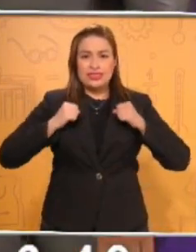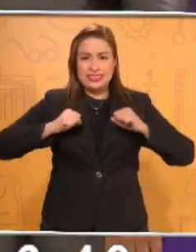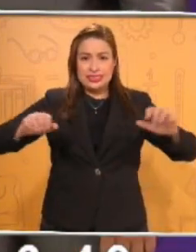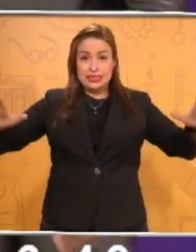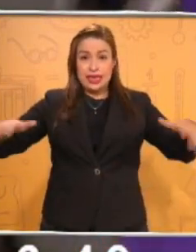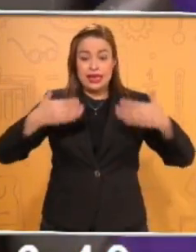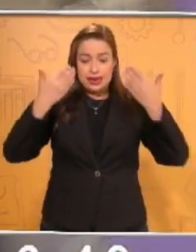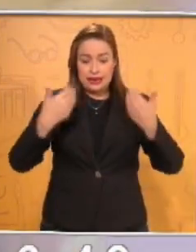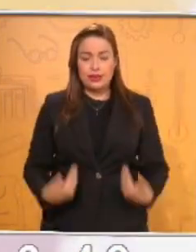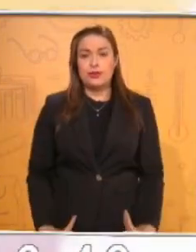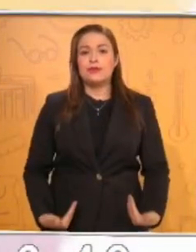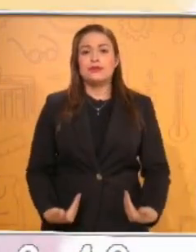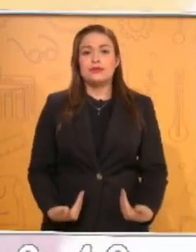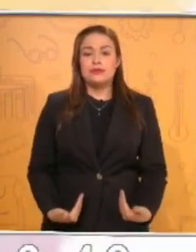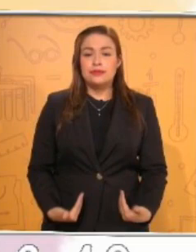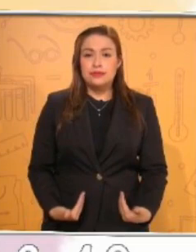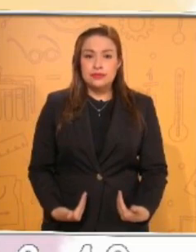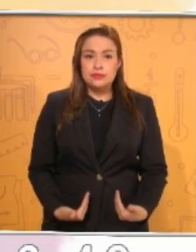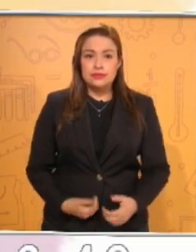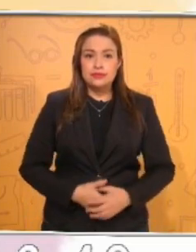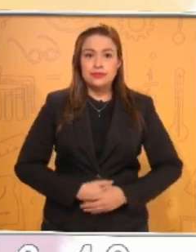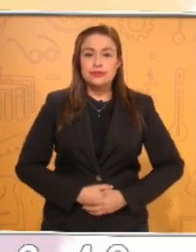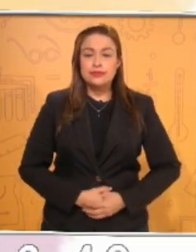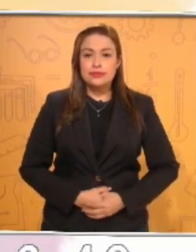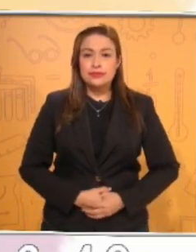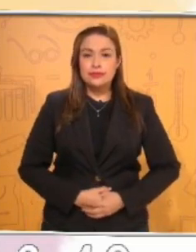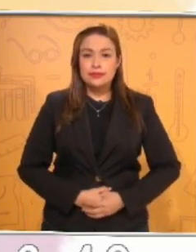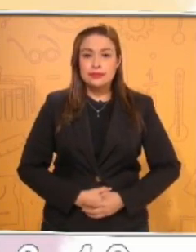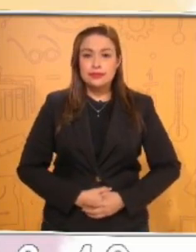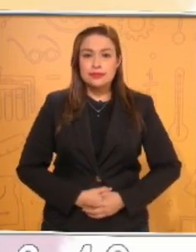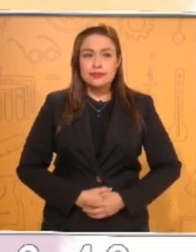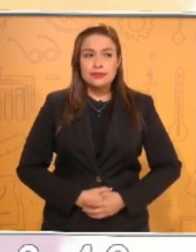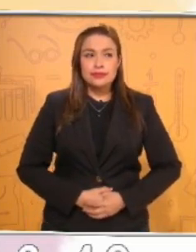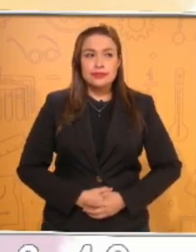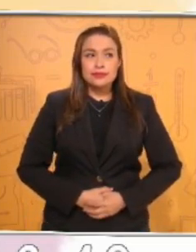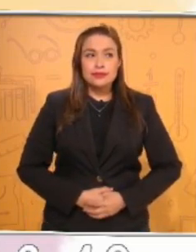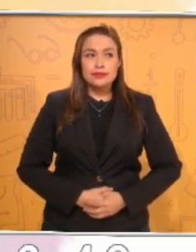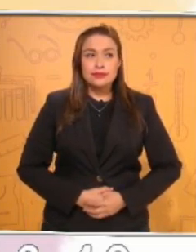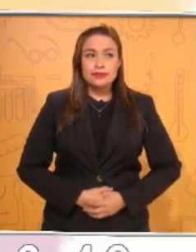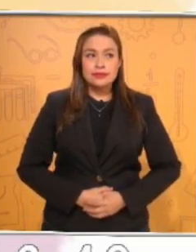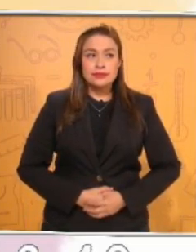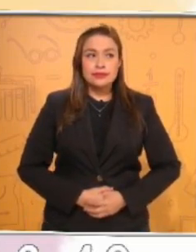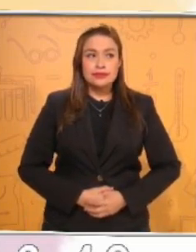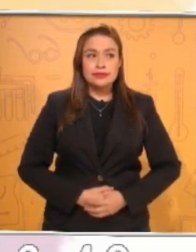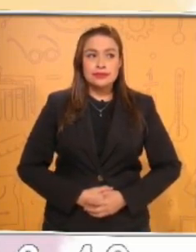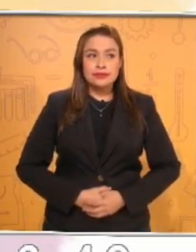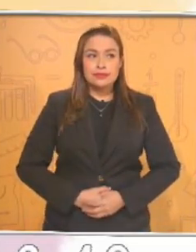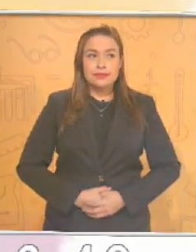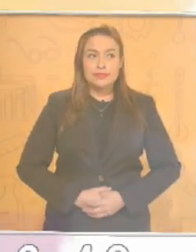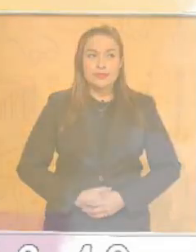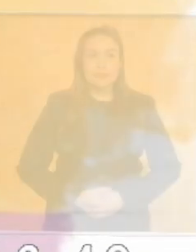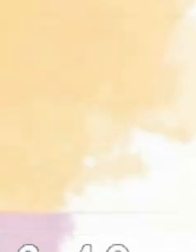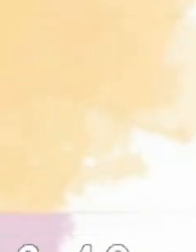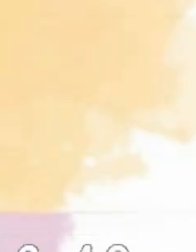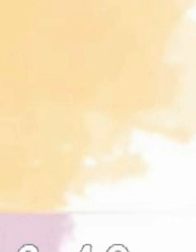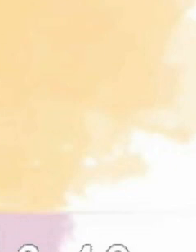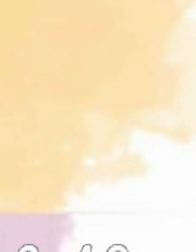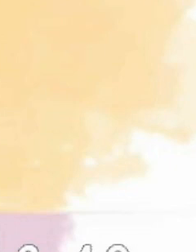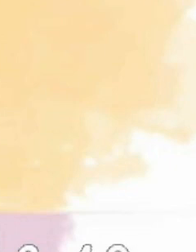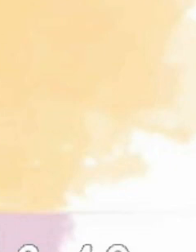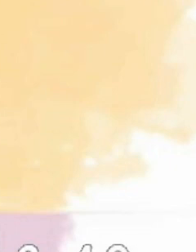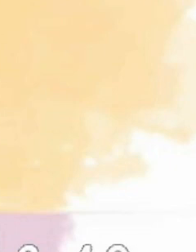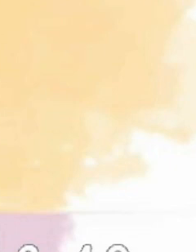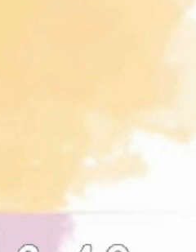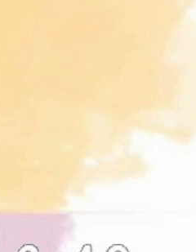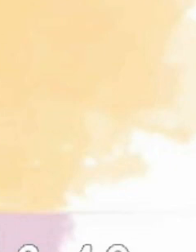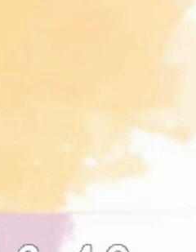body. Stretch our body. Remember that it's important. A warming up exercise.